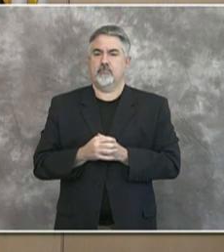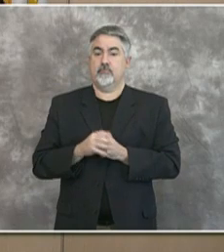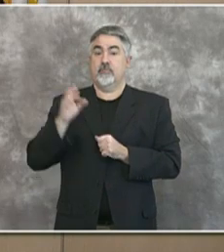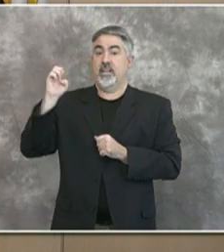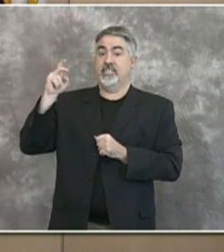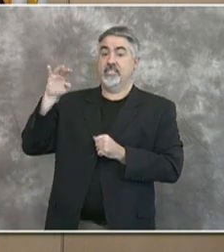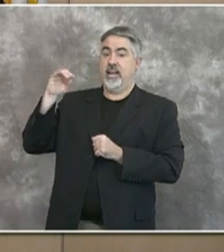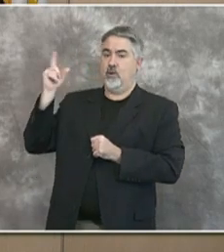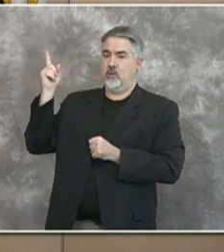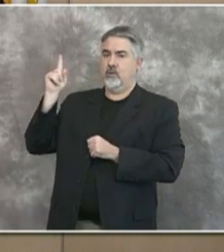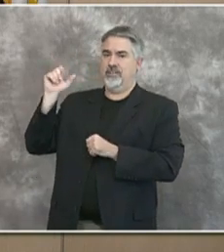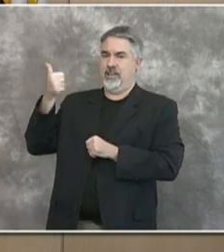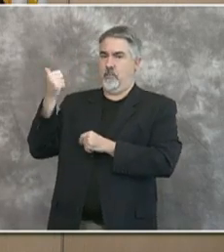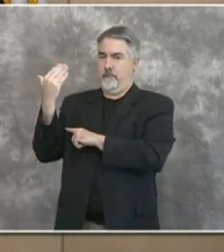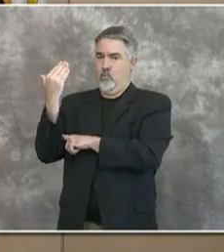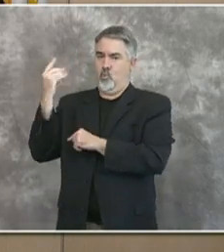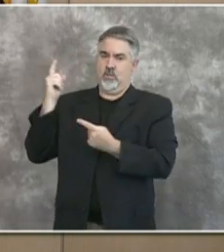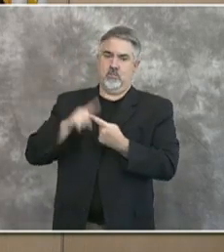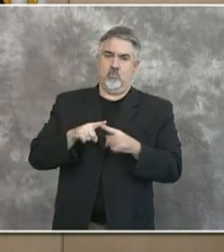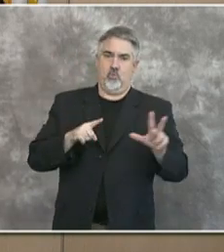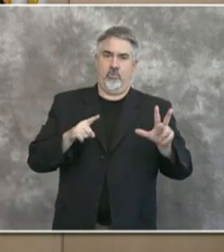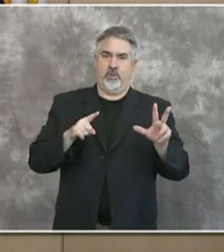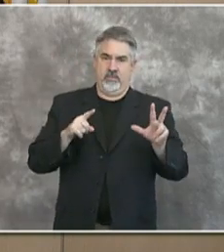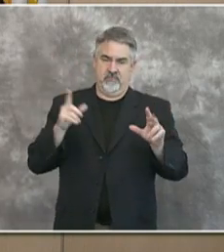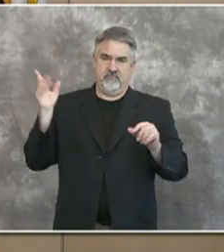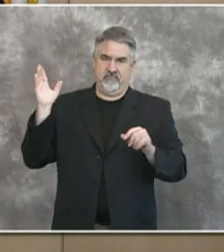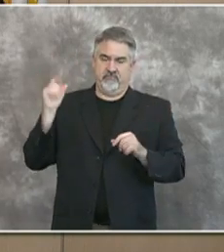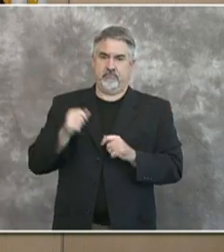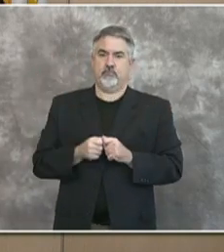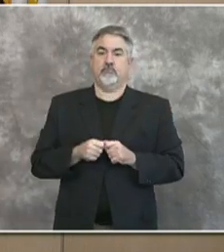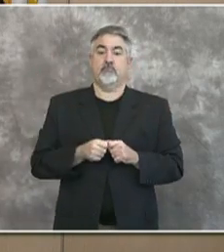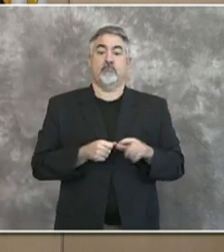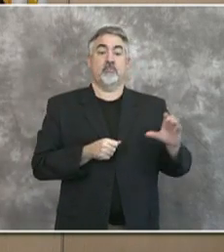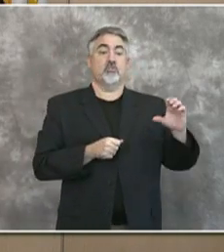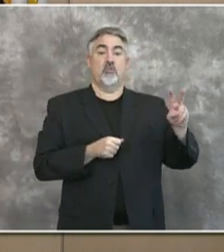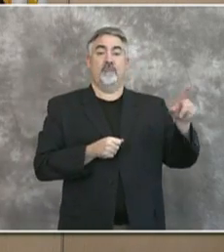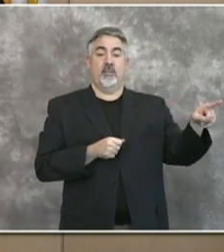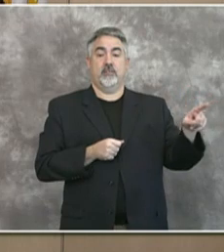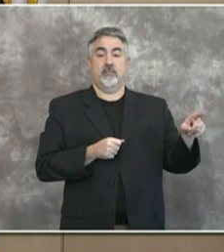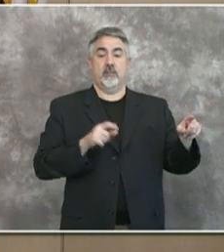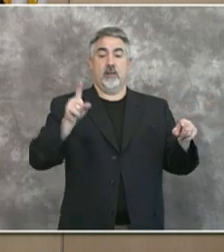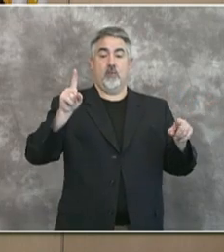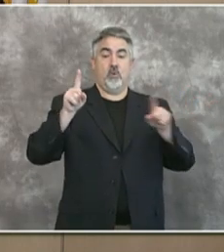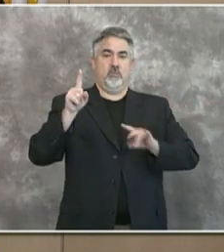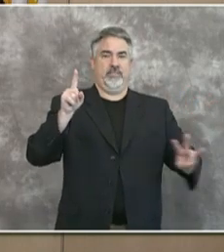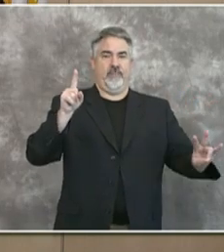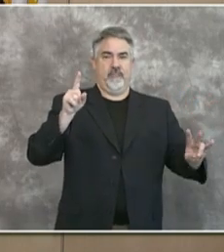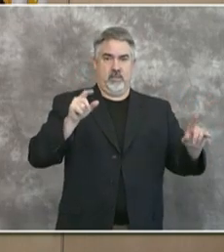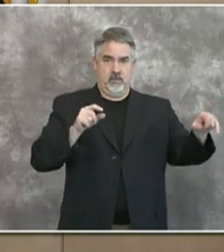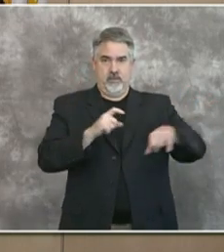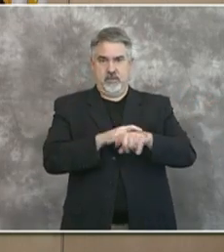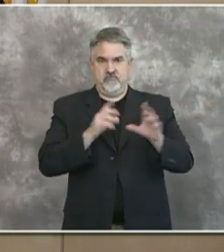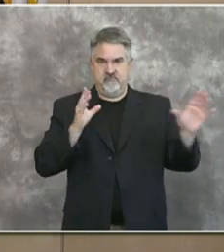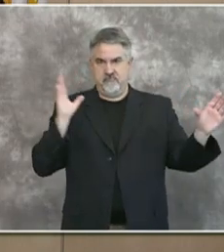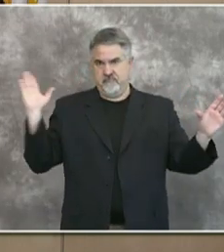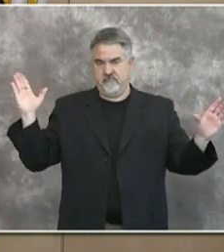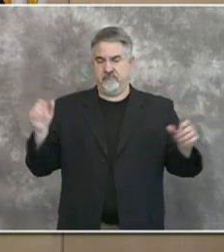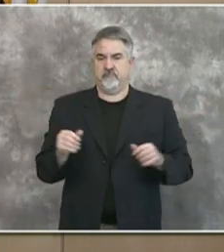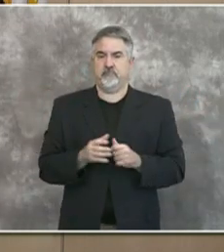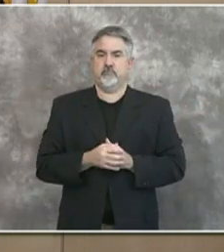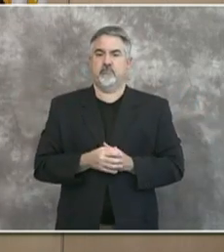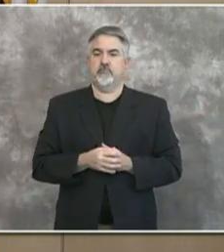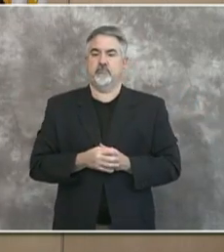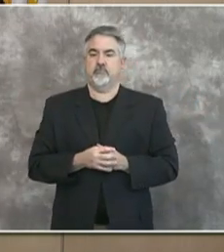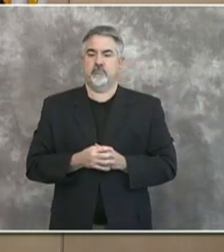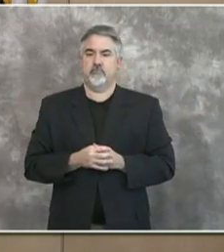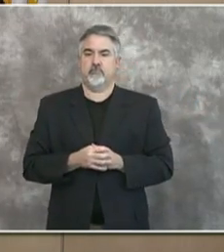10 a.m. to 3 p.m., and in Chula Vista, 1 p.m. to 7 p.m. Now, I would